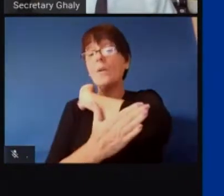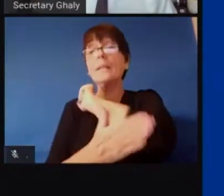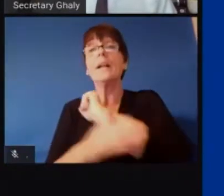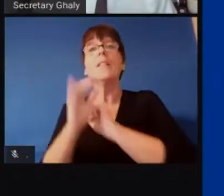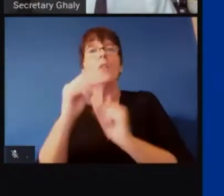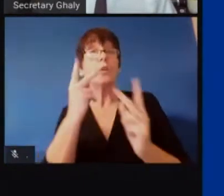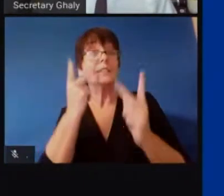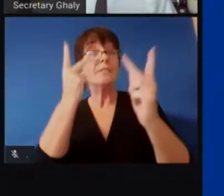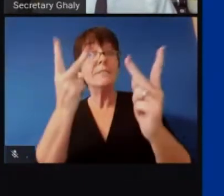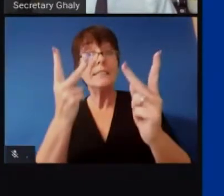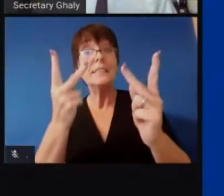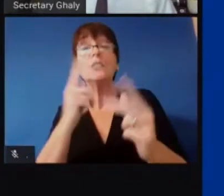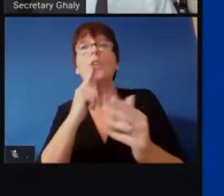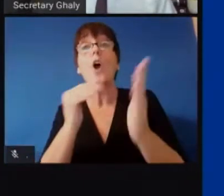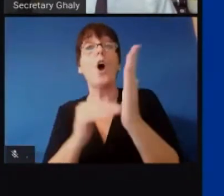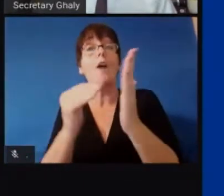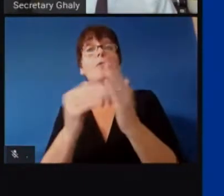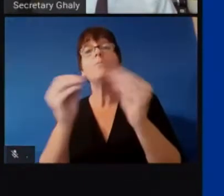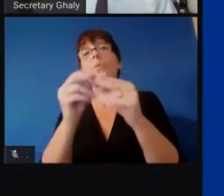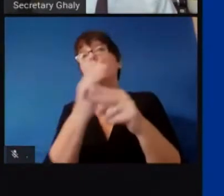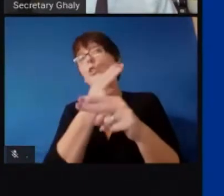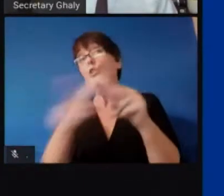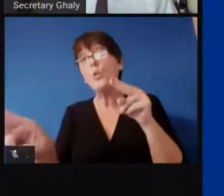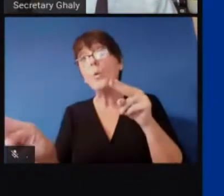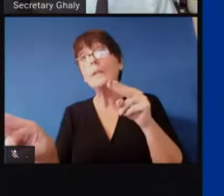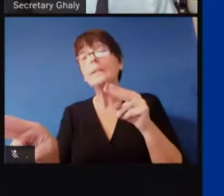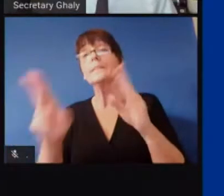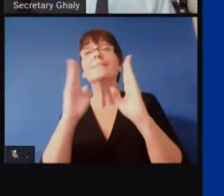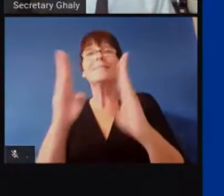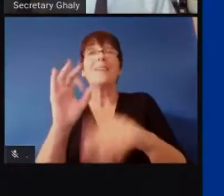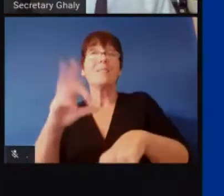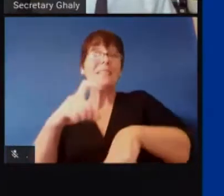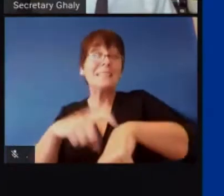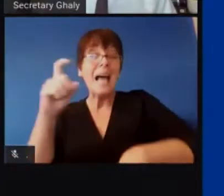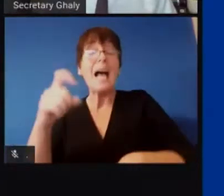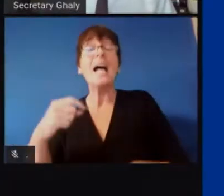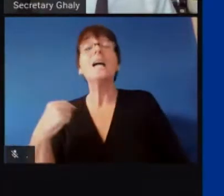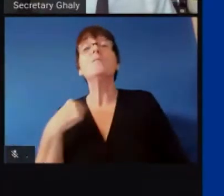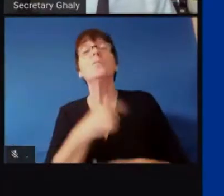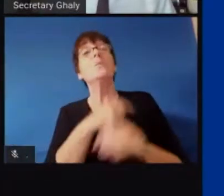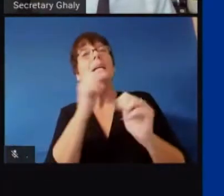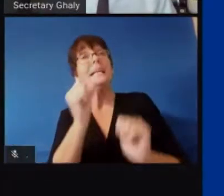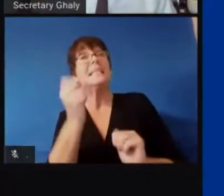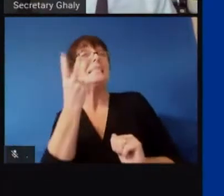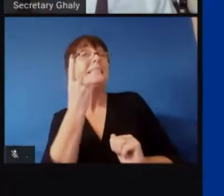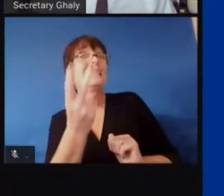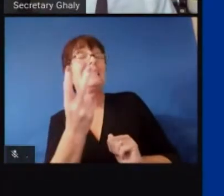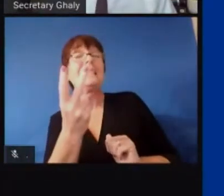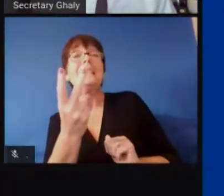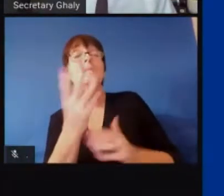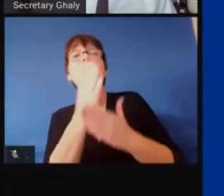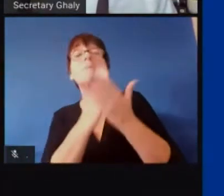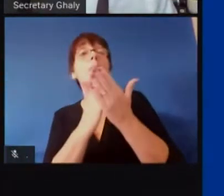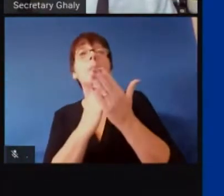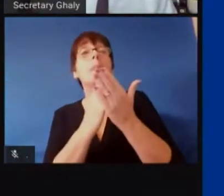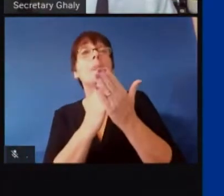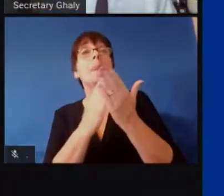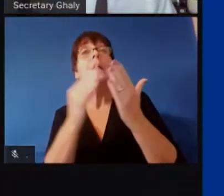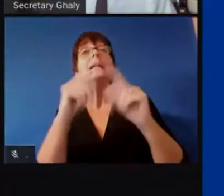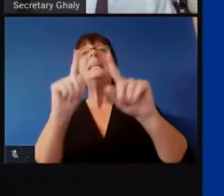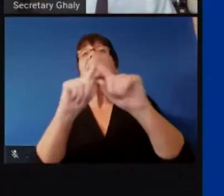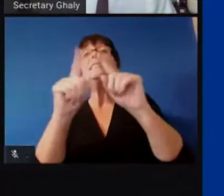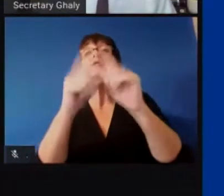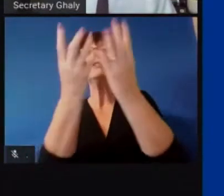visits are often shorter in duration. We can see somehow in stadiums,